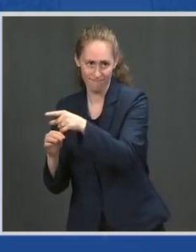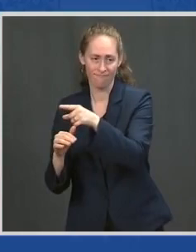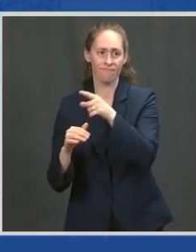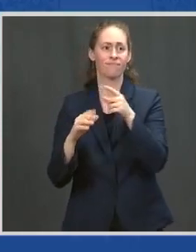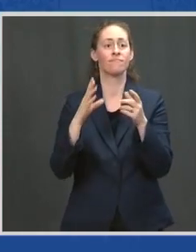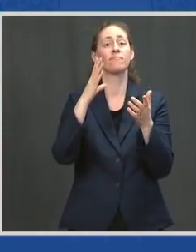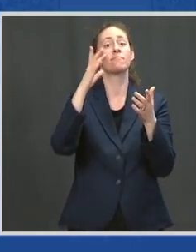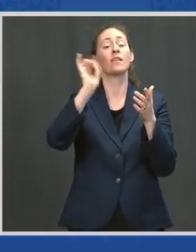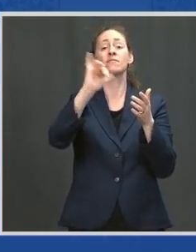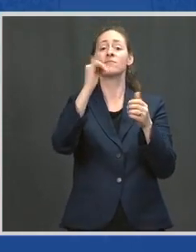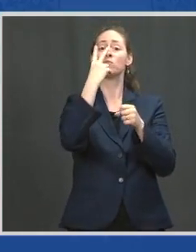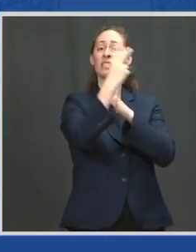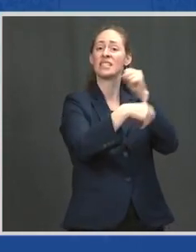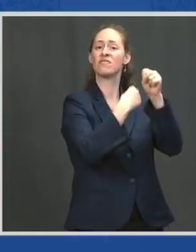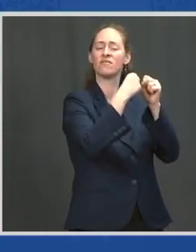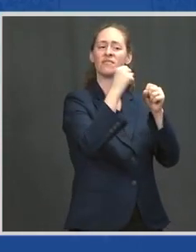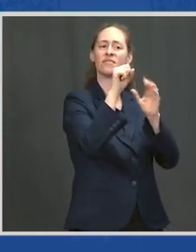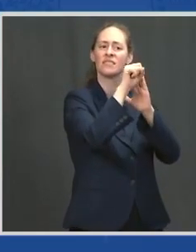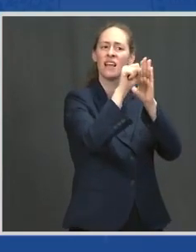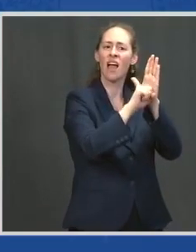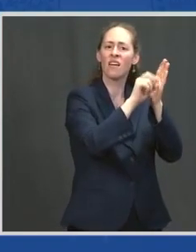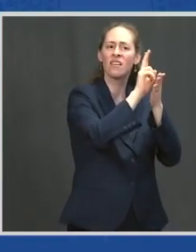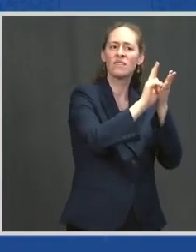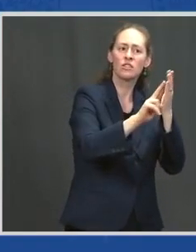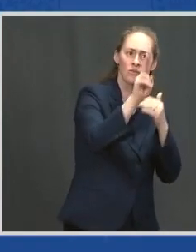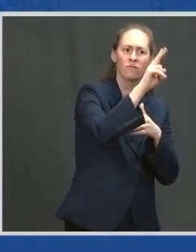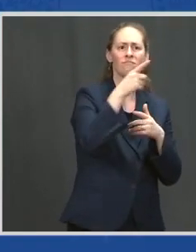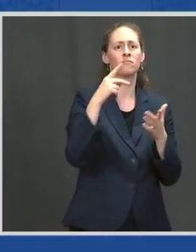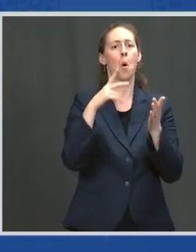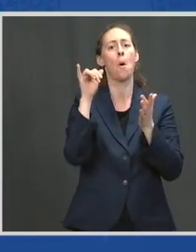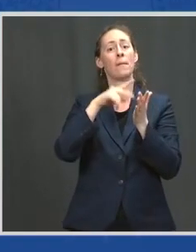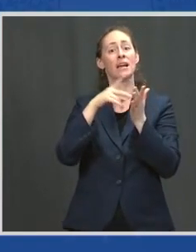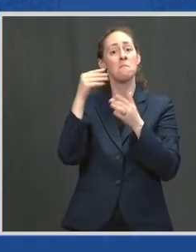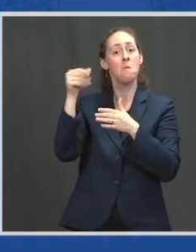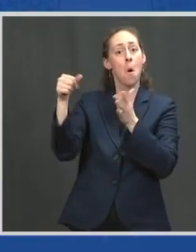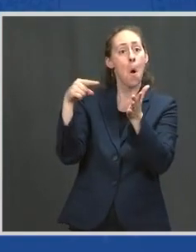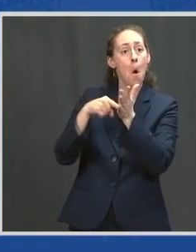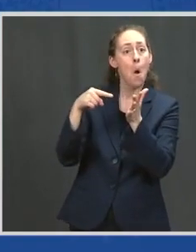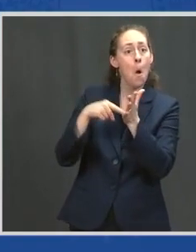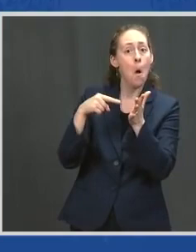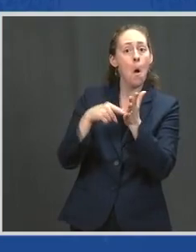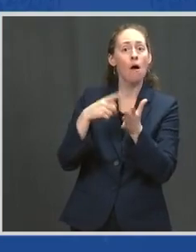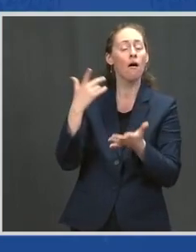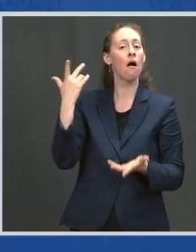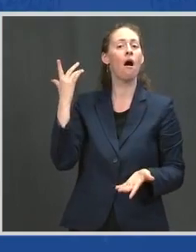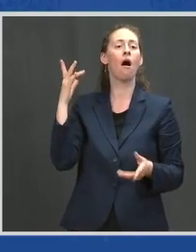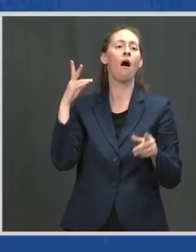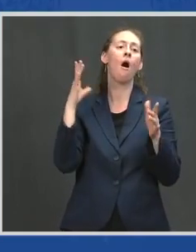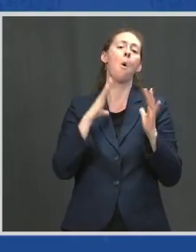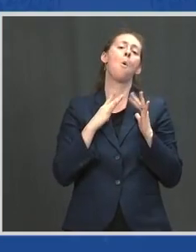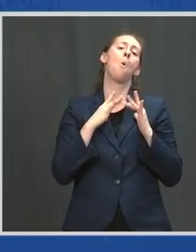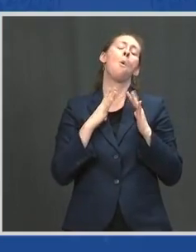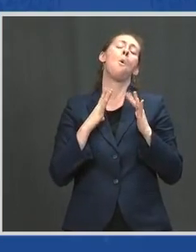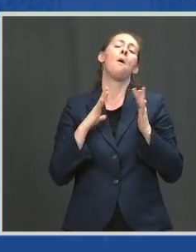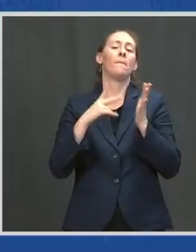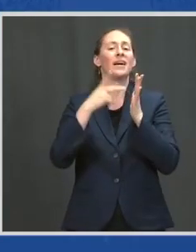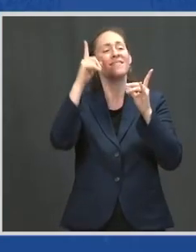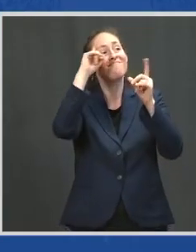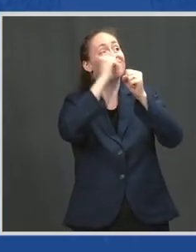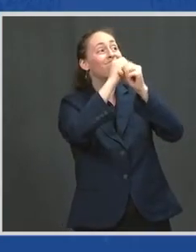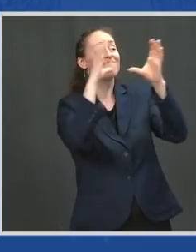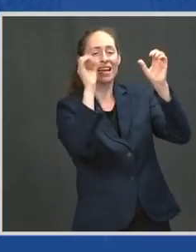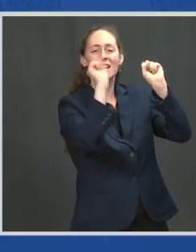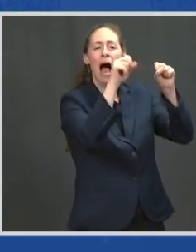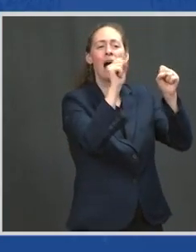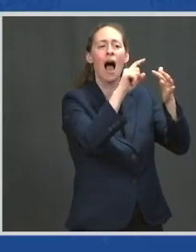well. So there's an awful lot of possibilities, an awful lot of hope. And the good news is I think there's overwhelming bipartisan support for